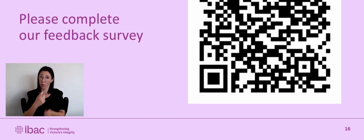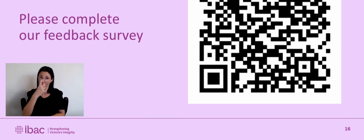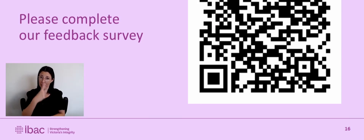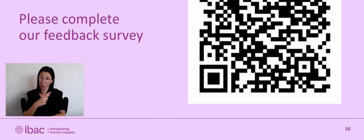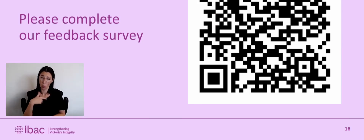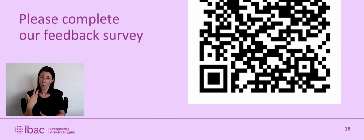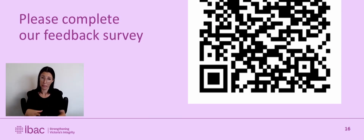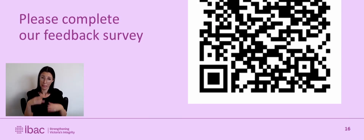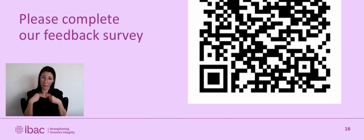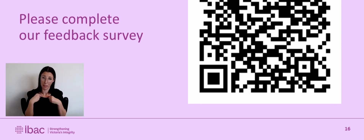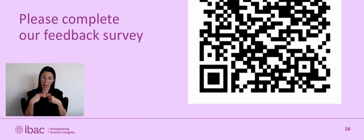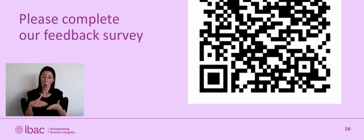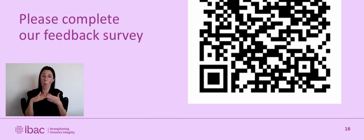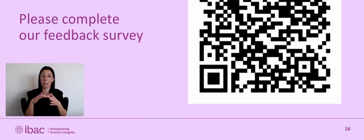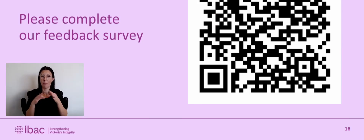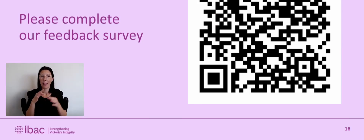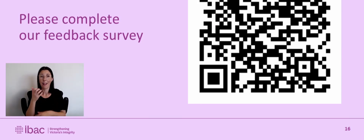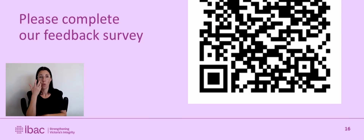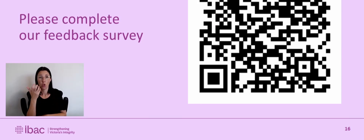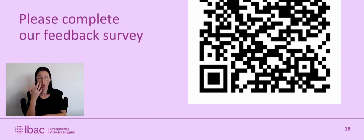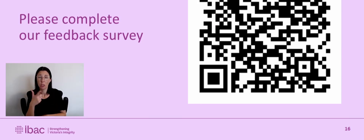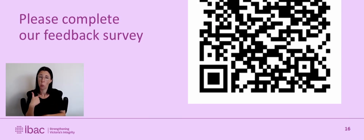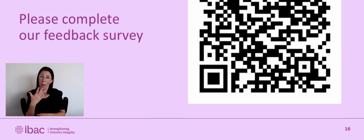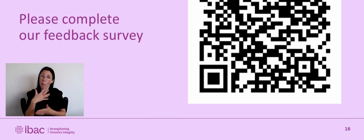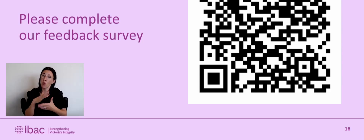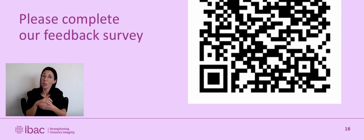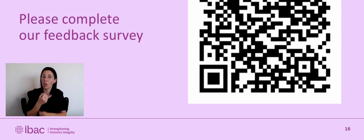plan future events. So we'd appreciate if you could provide us with your